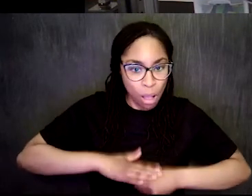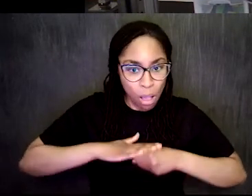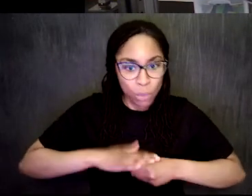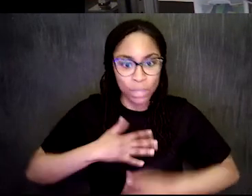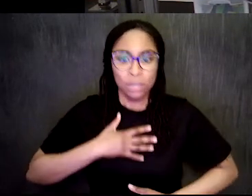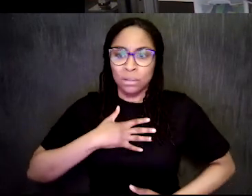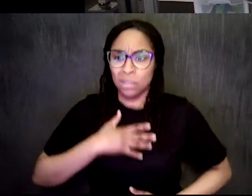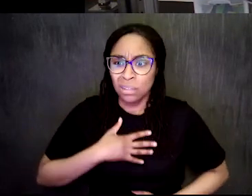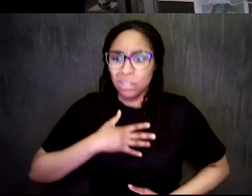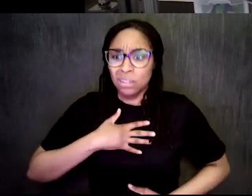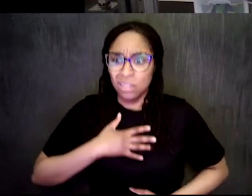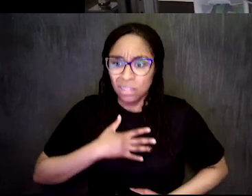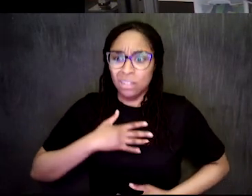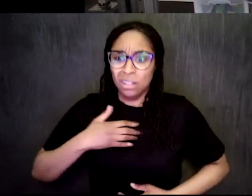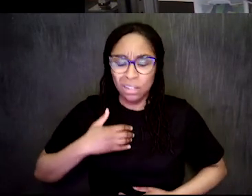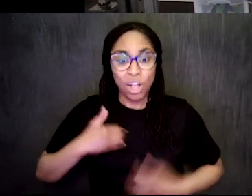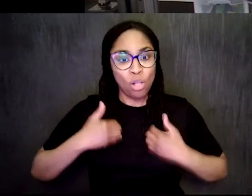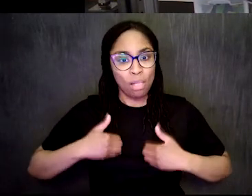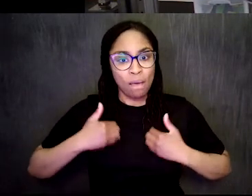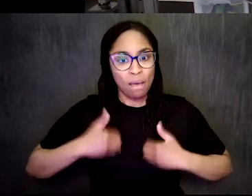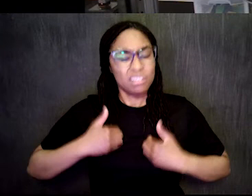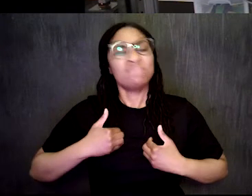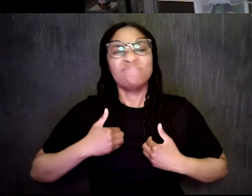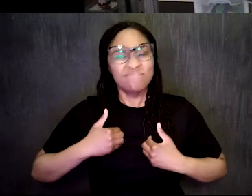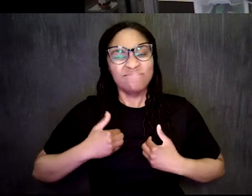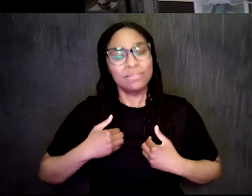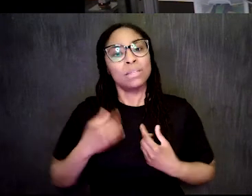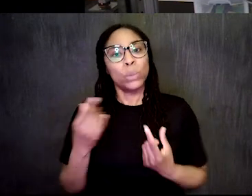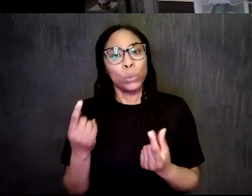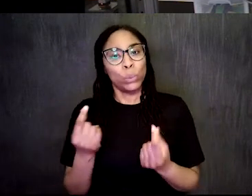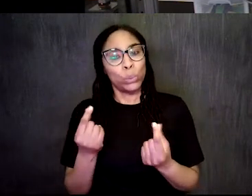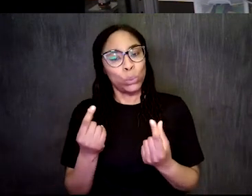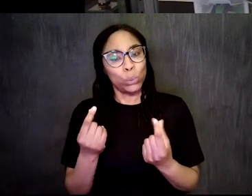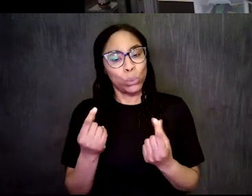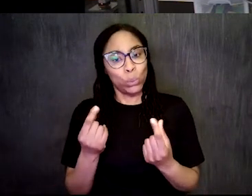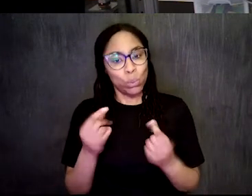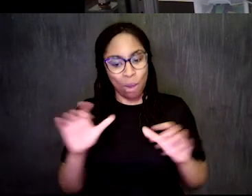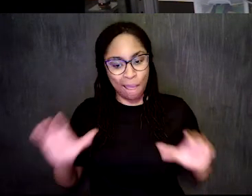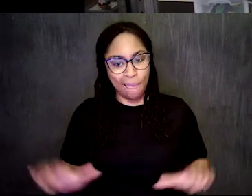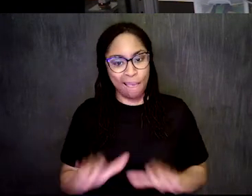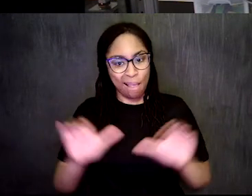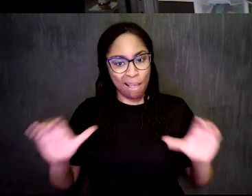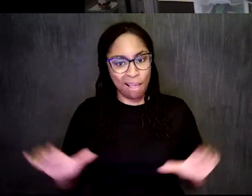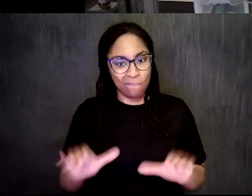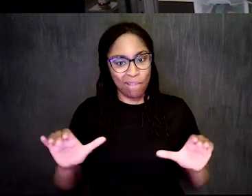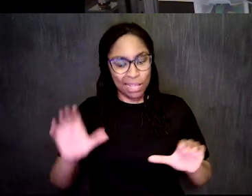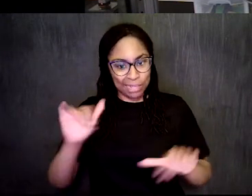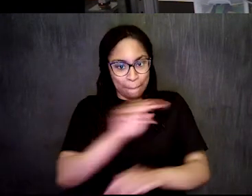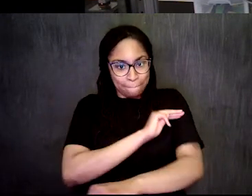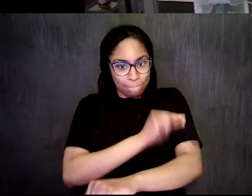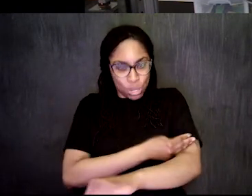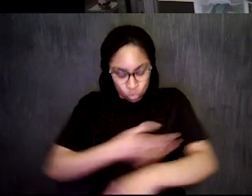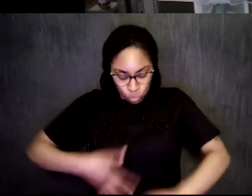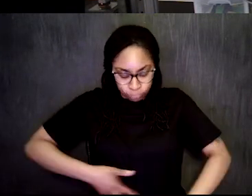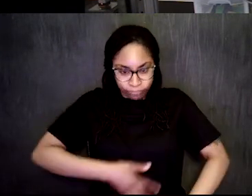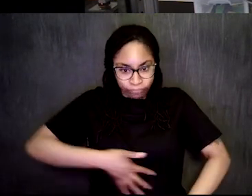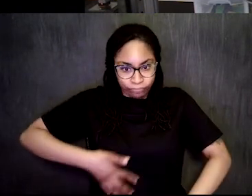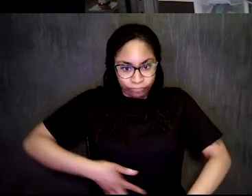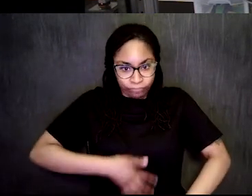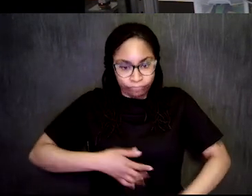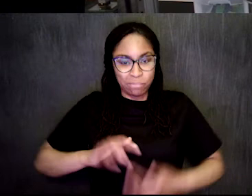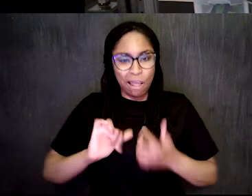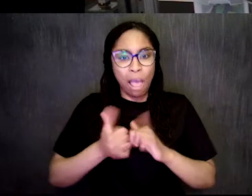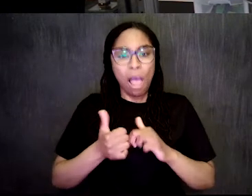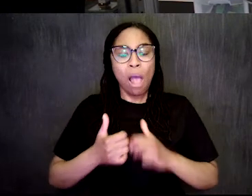times when we get stressed, we start doing heavy breathing through our lungs. For this portion, we're just going to start activating these musculature along